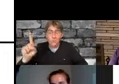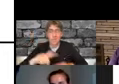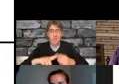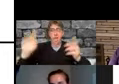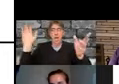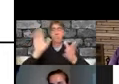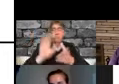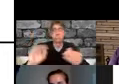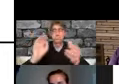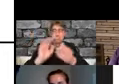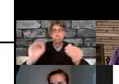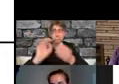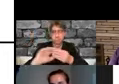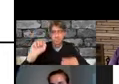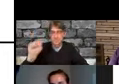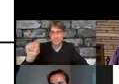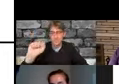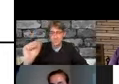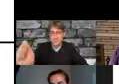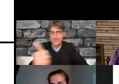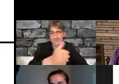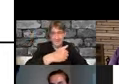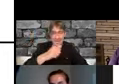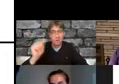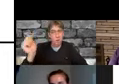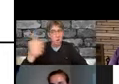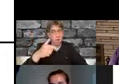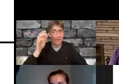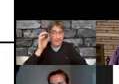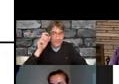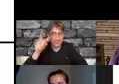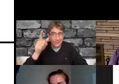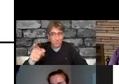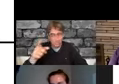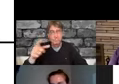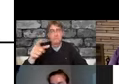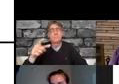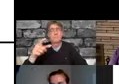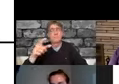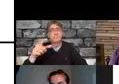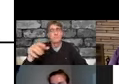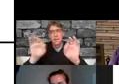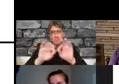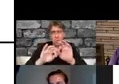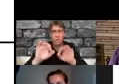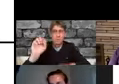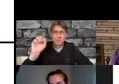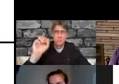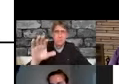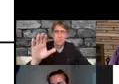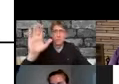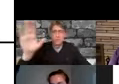unmuted, everyone in the meeting can hear you. Before making your comment, please slowly state your name and any